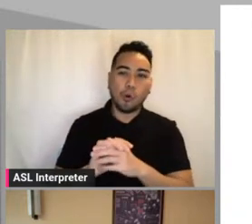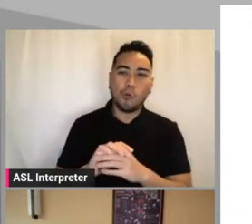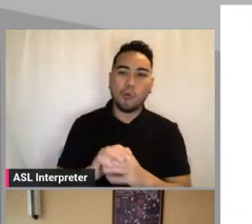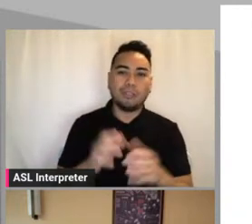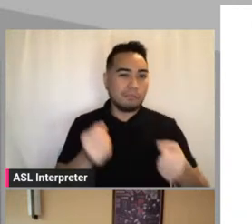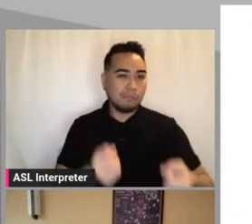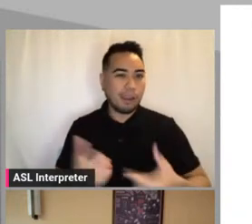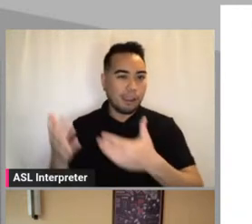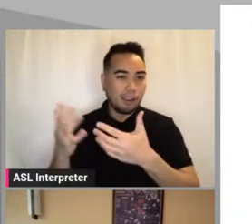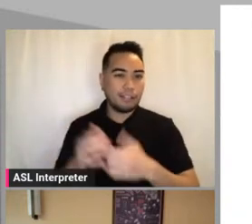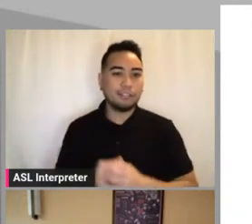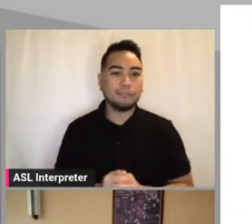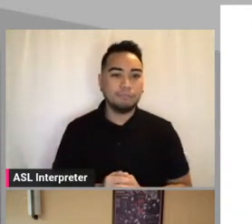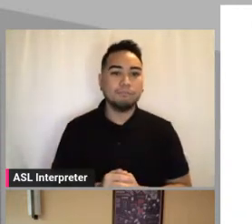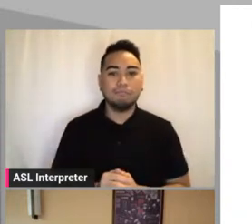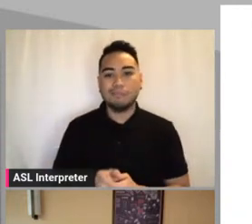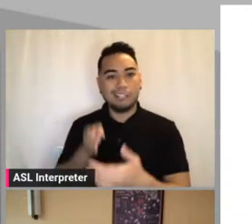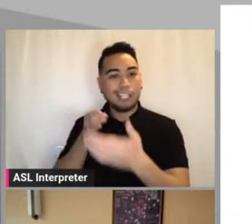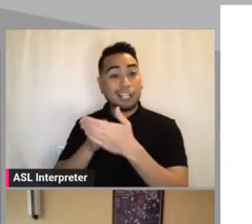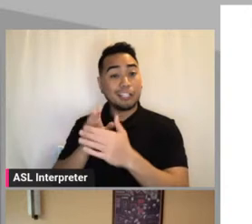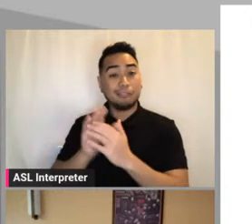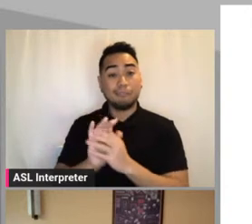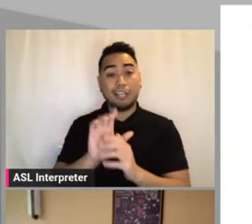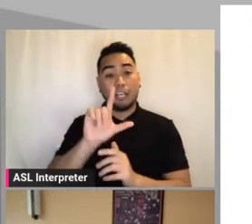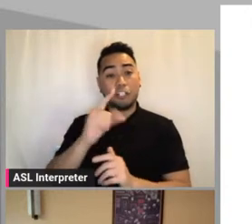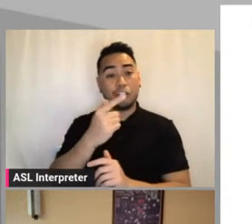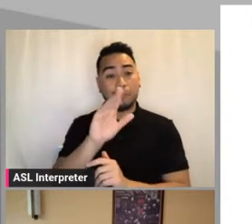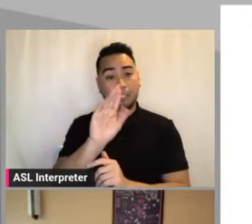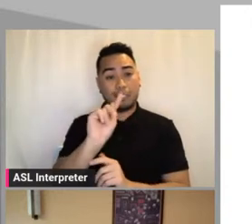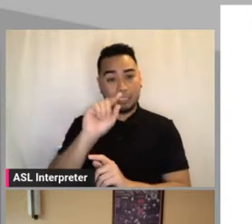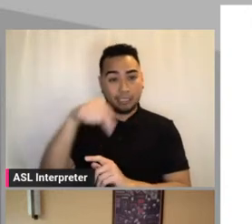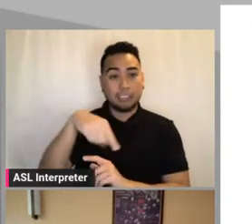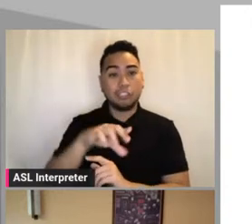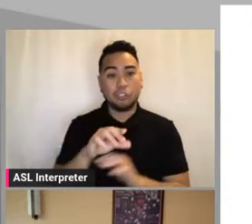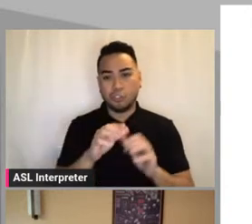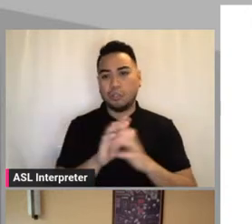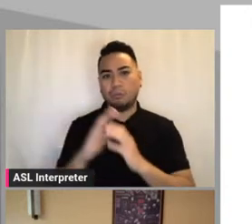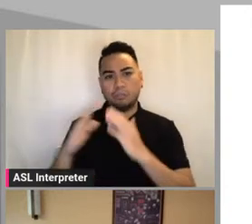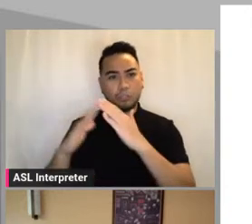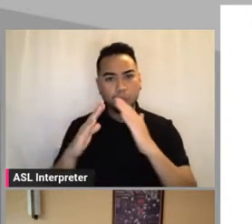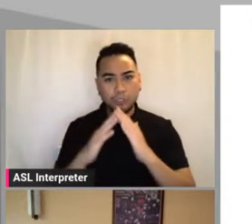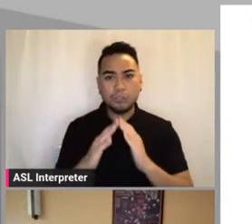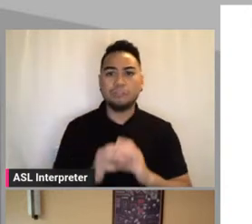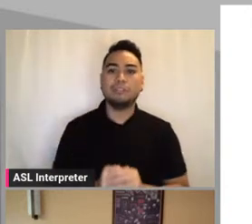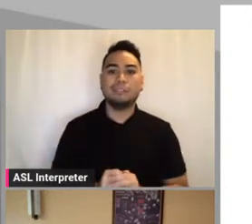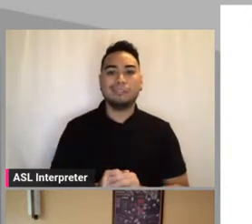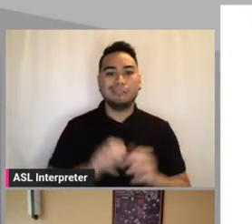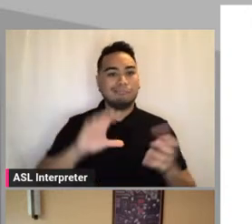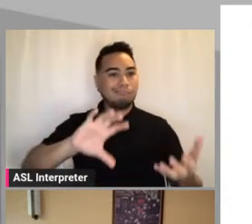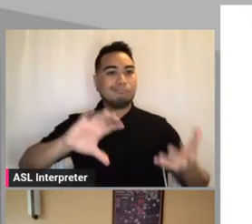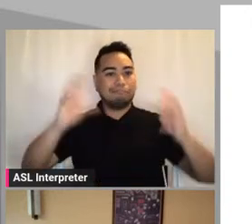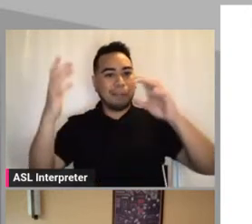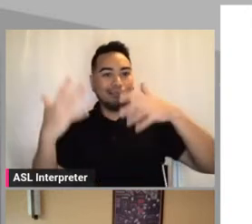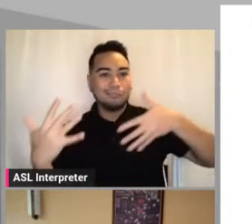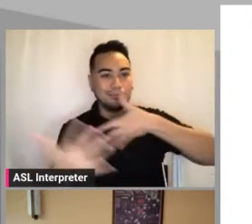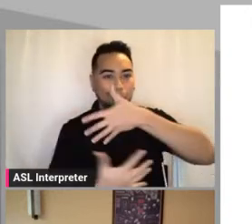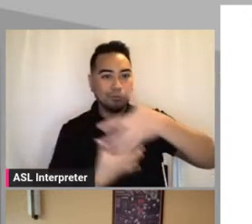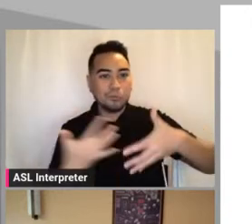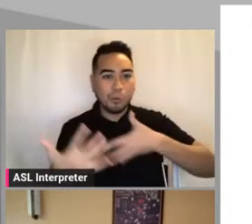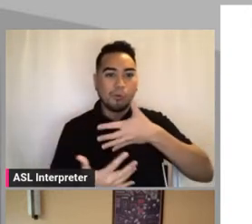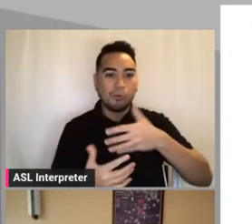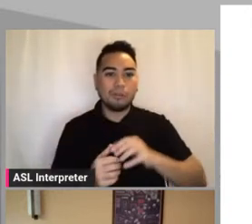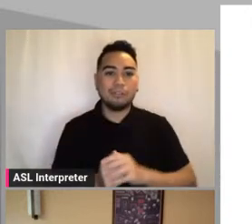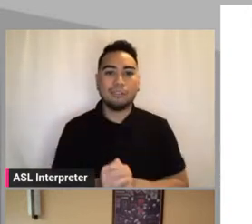hard-won gains, further shred the social safety net, impose Florida-style book